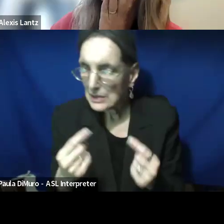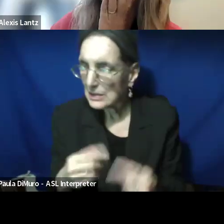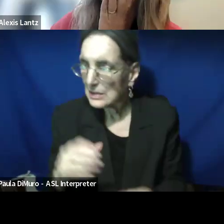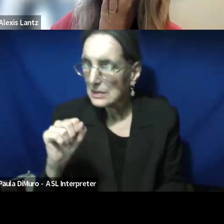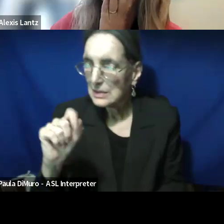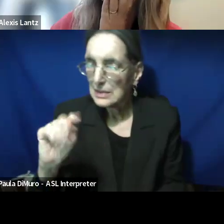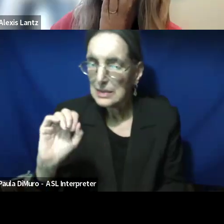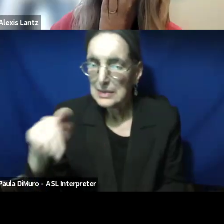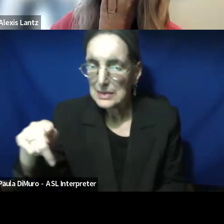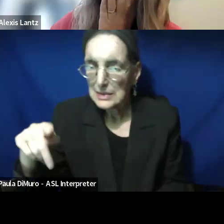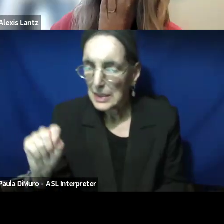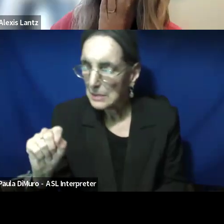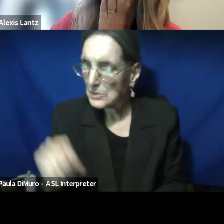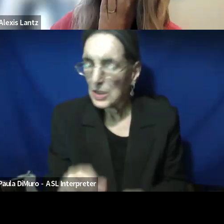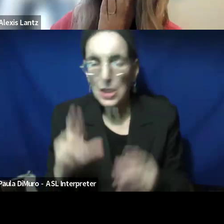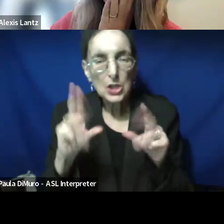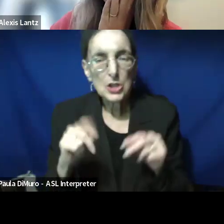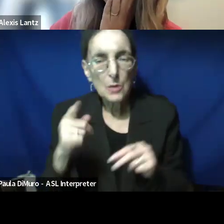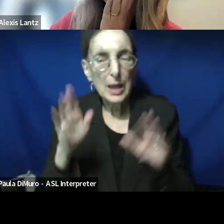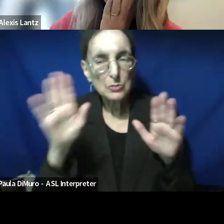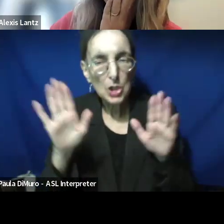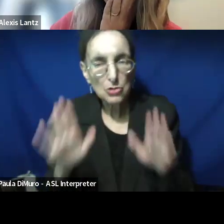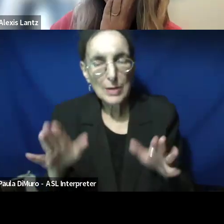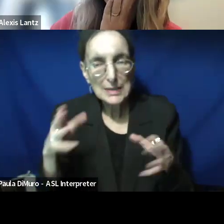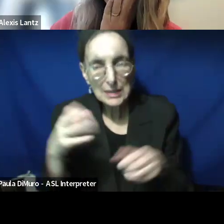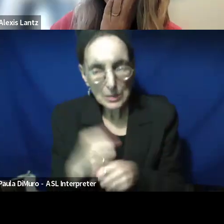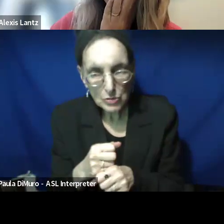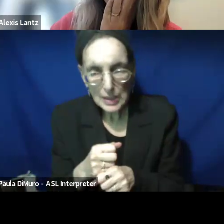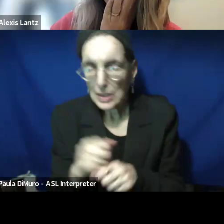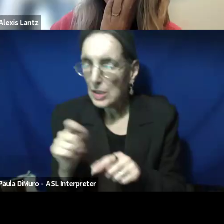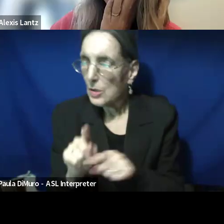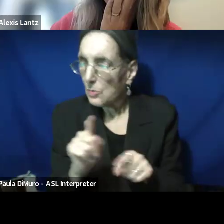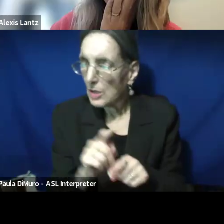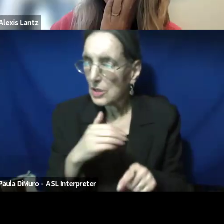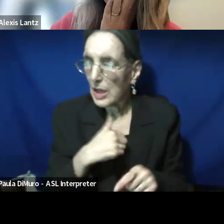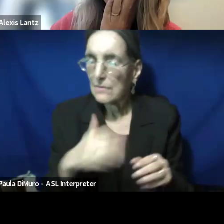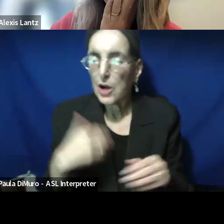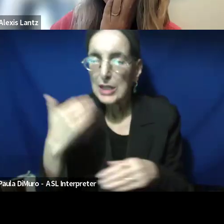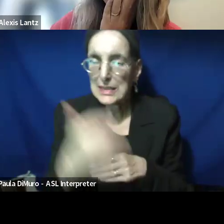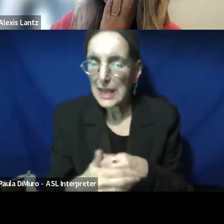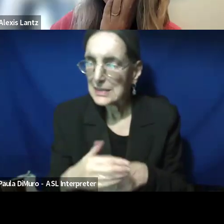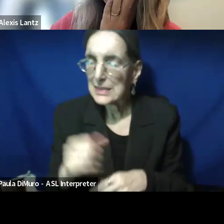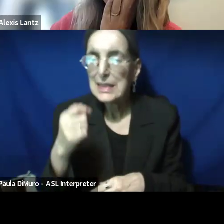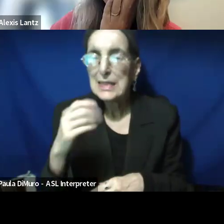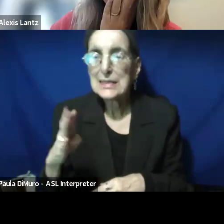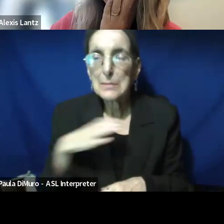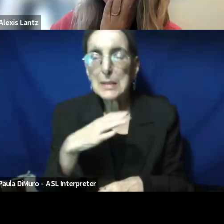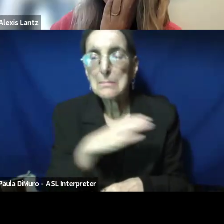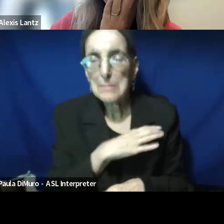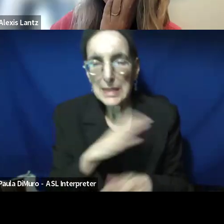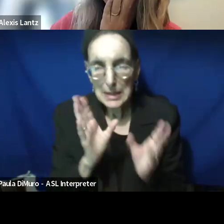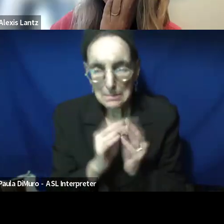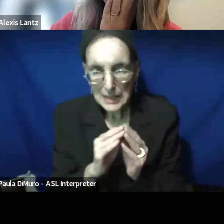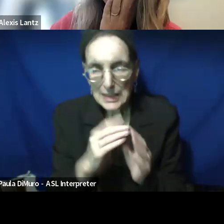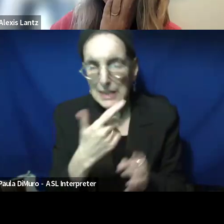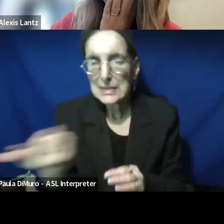No, that was a great summary. Thank you for that. We'll also have our next round of subcommittee meetings in November,